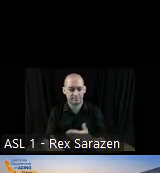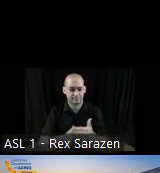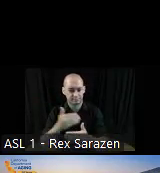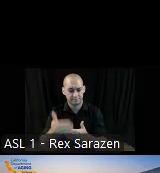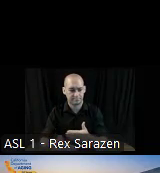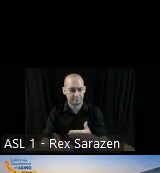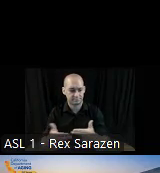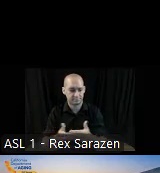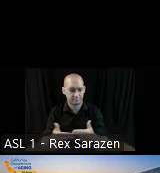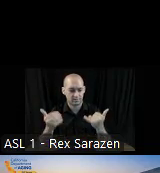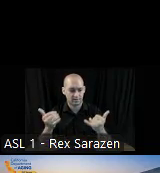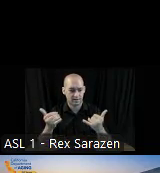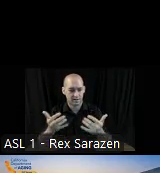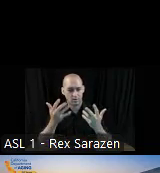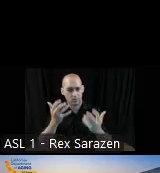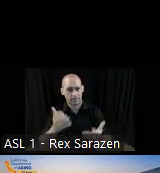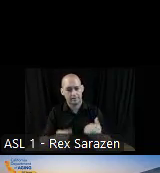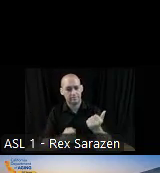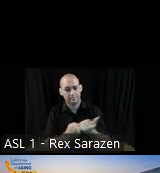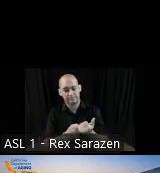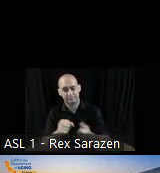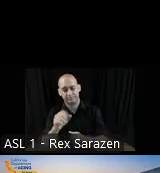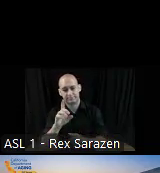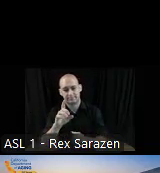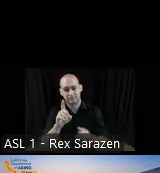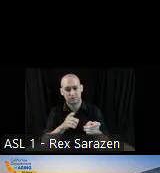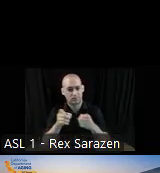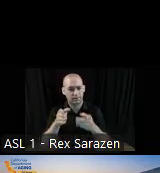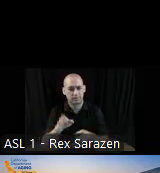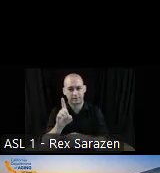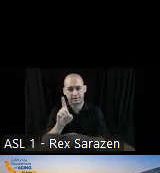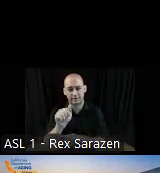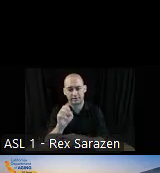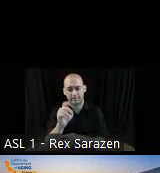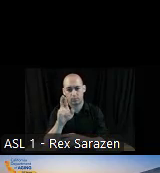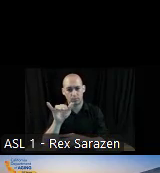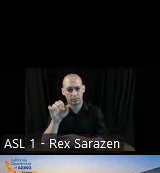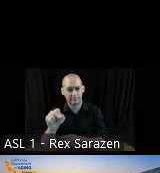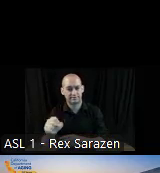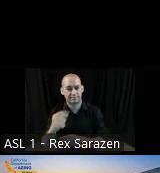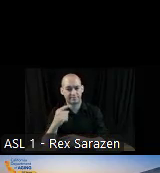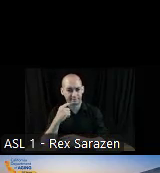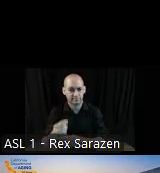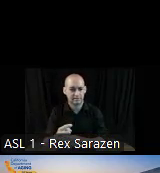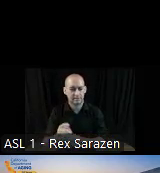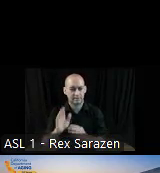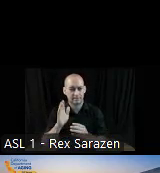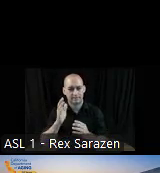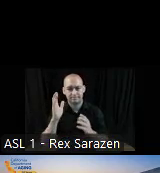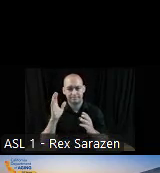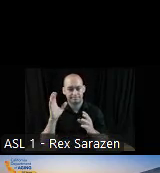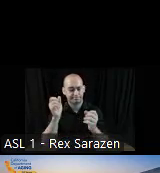At this time, I just want to echo Director DeMoras' sentiments on our amazing EDJCC